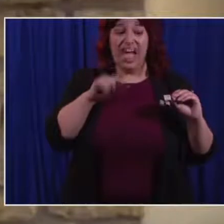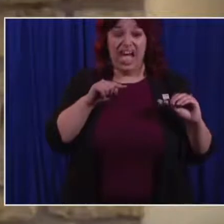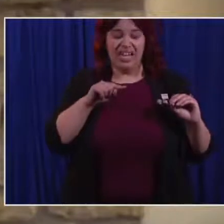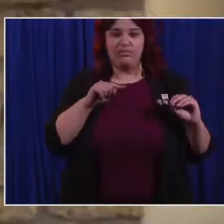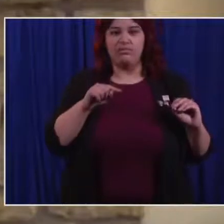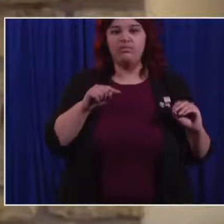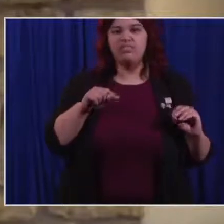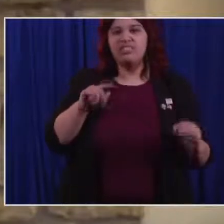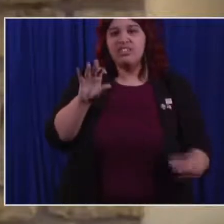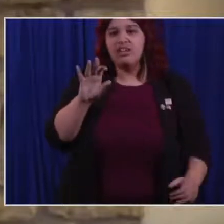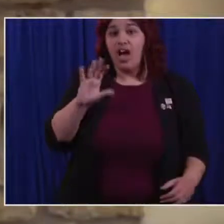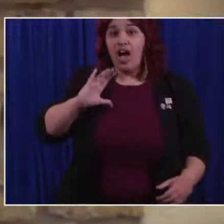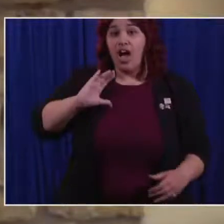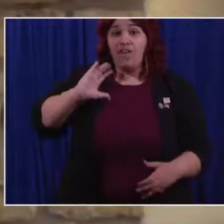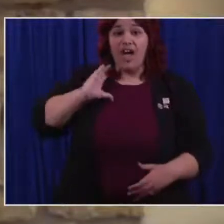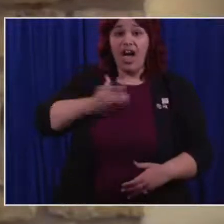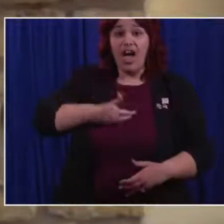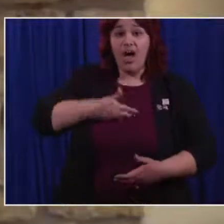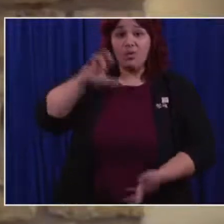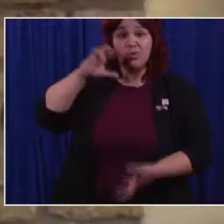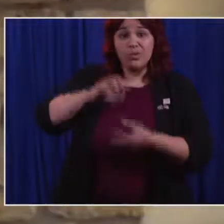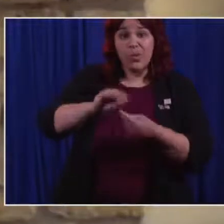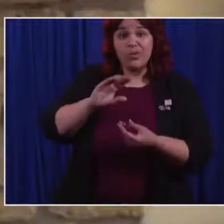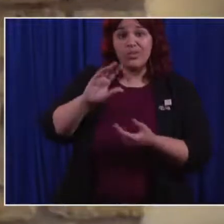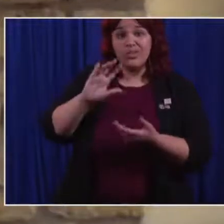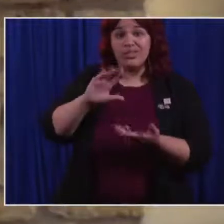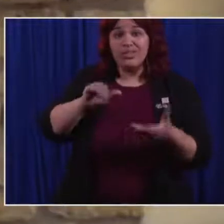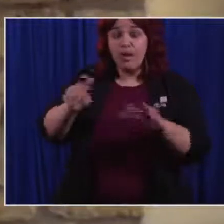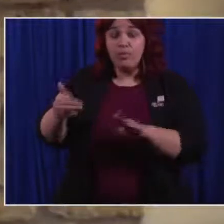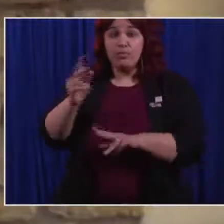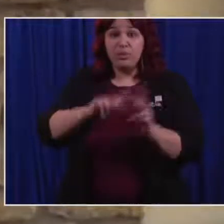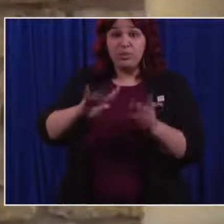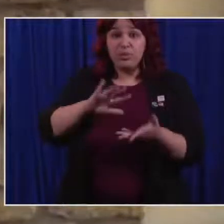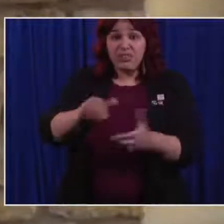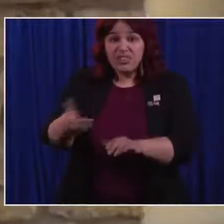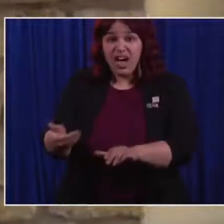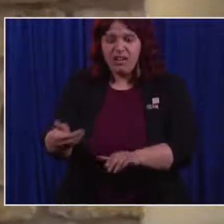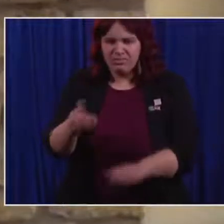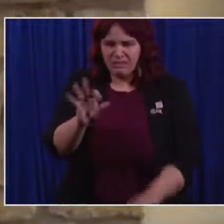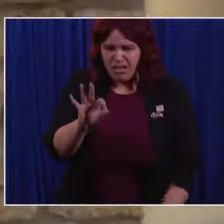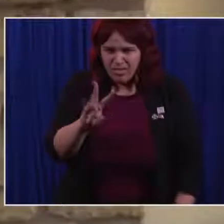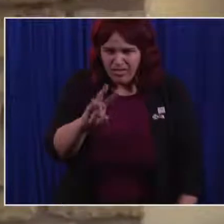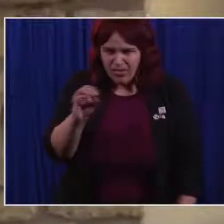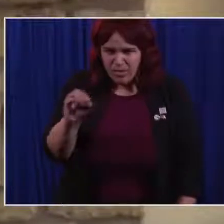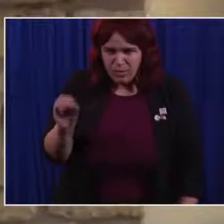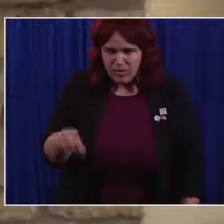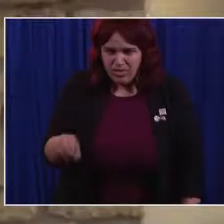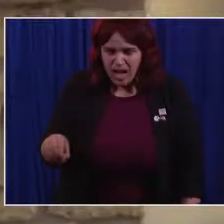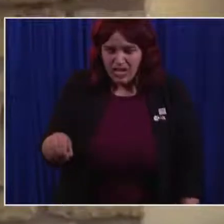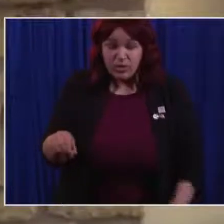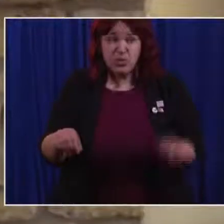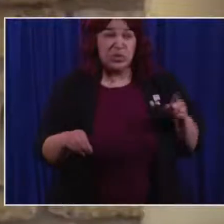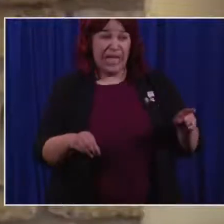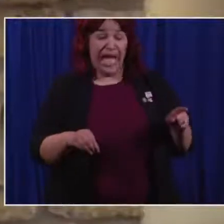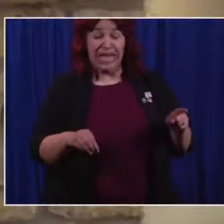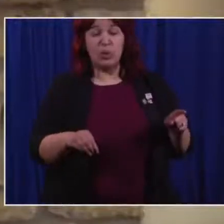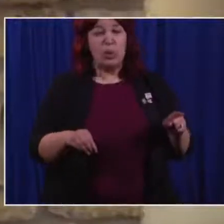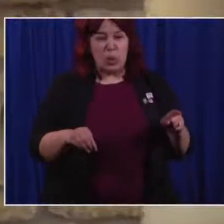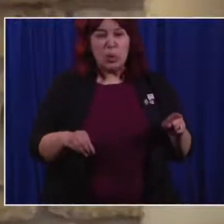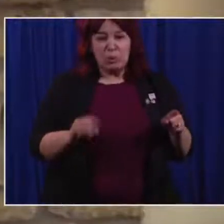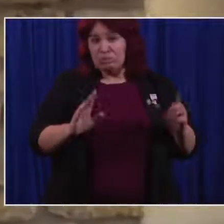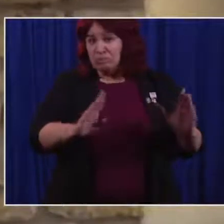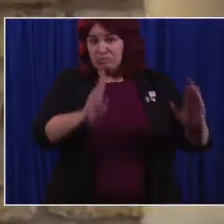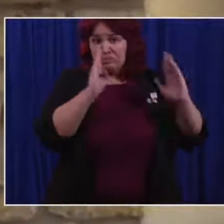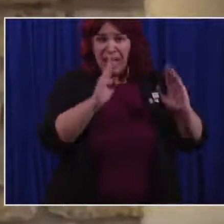deaths. So making that available as quickly as we can was very, very important. I'm glad we're, as